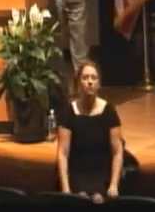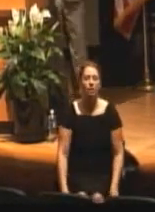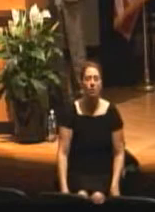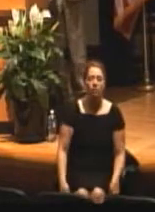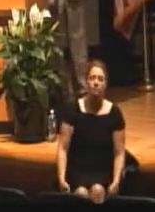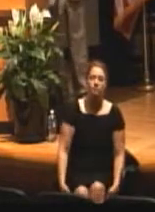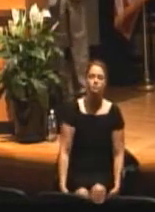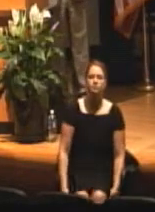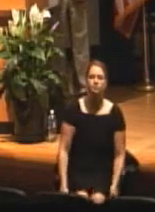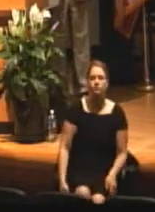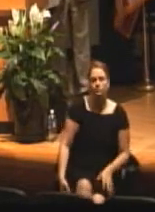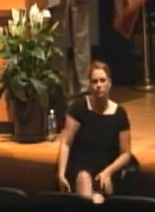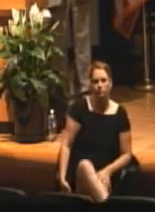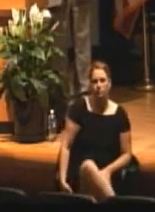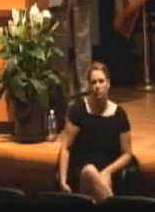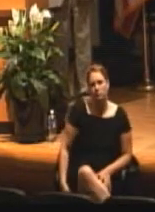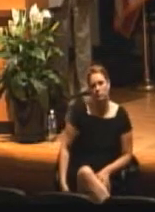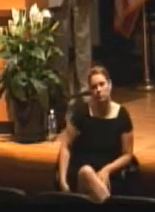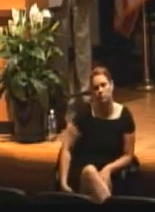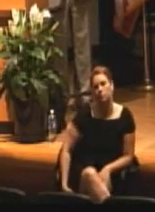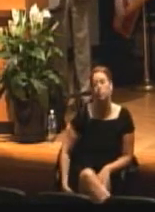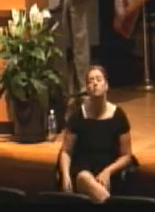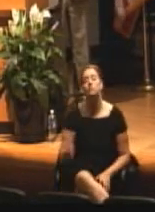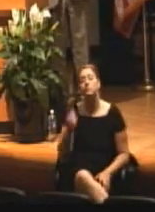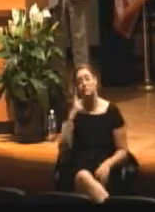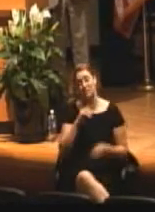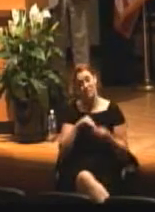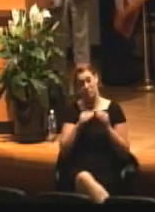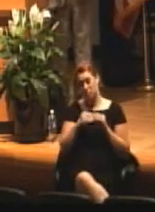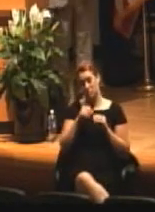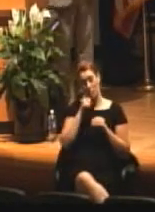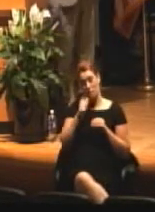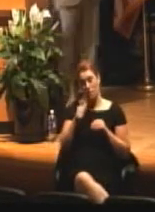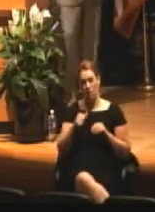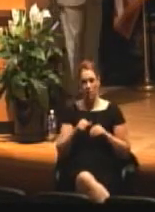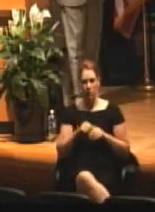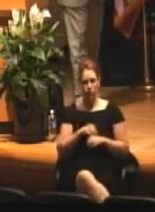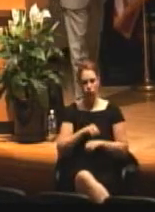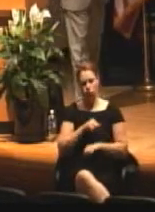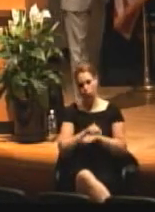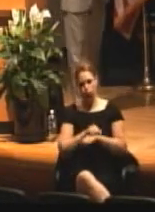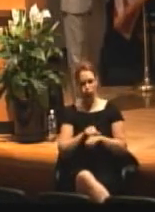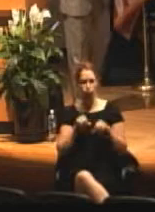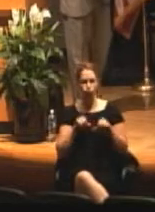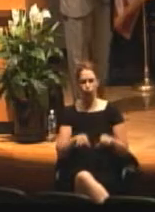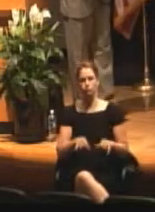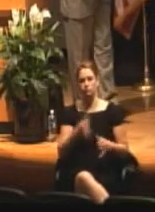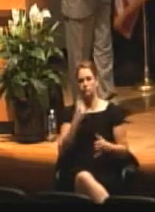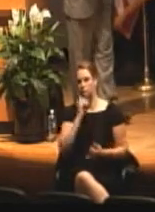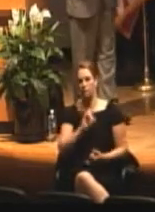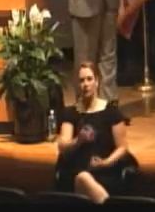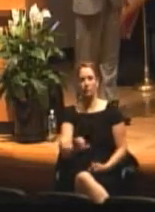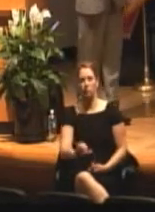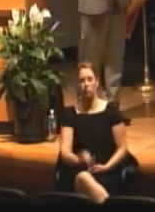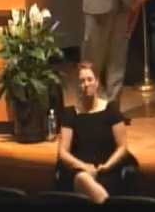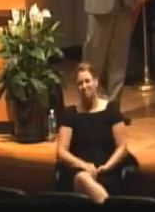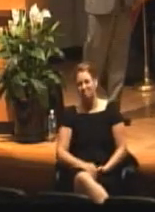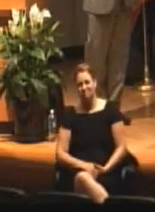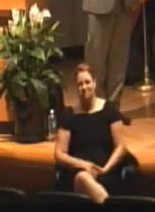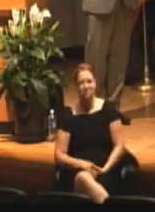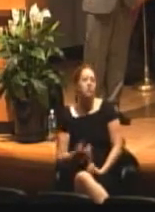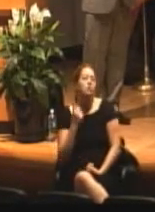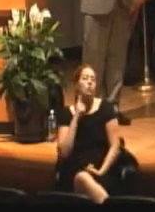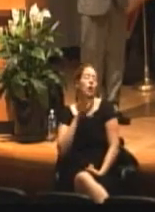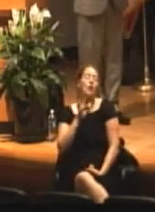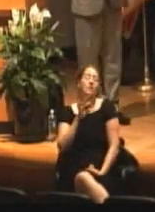those numbers really aren't always set in stone. Usually on a conventional loan, we can go up to 45 on FHA. I don't even know if there